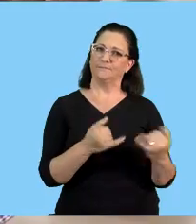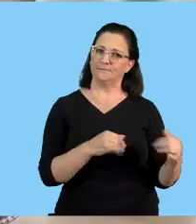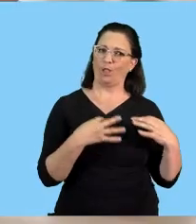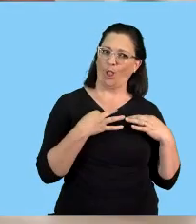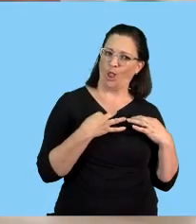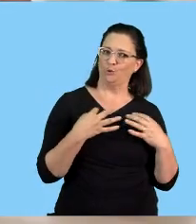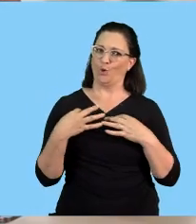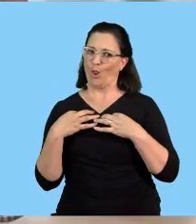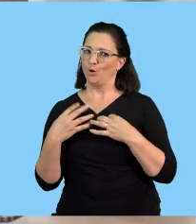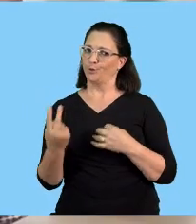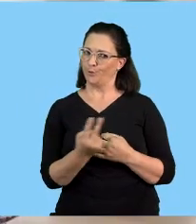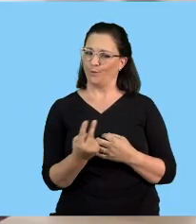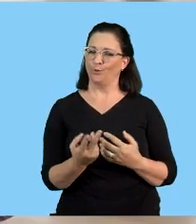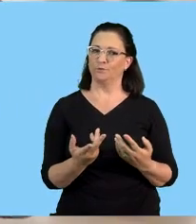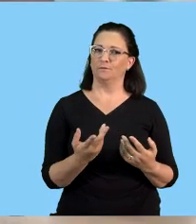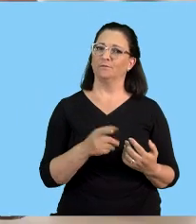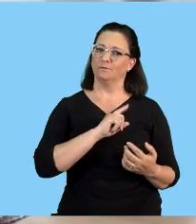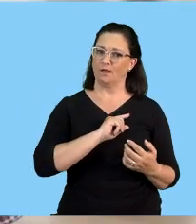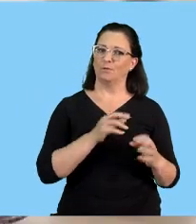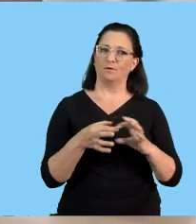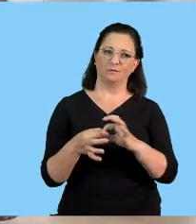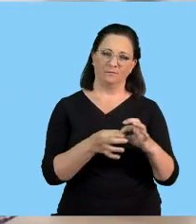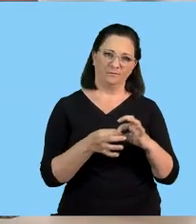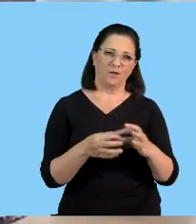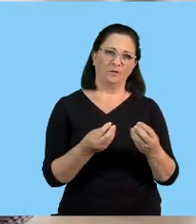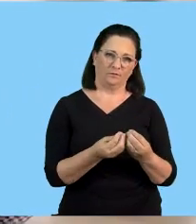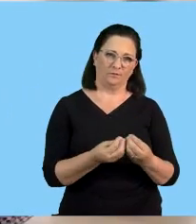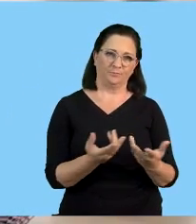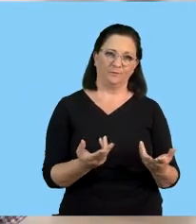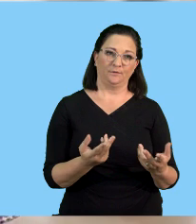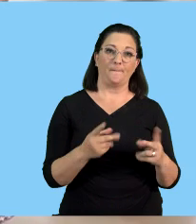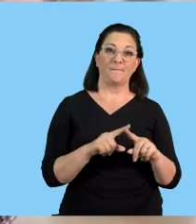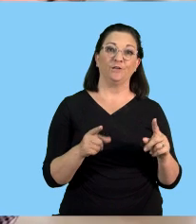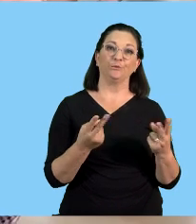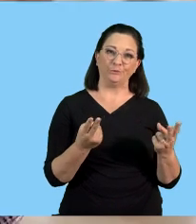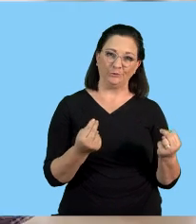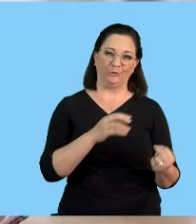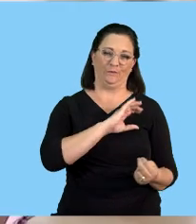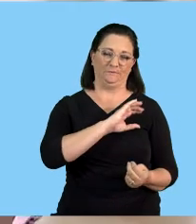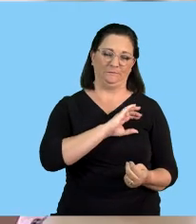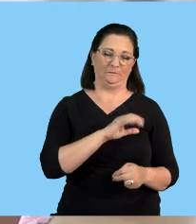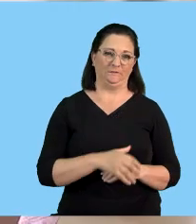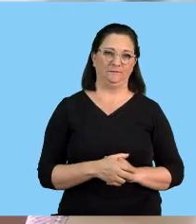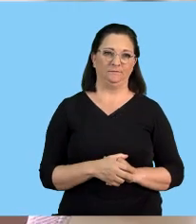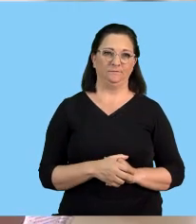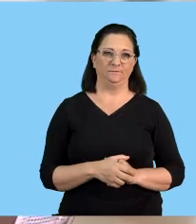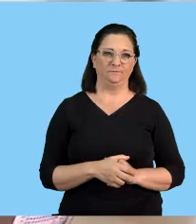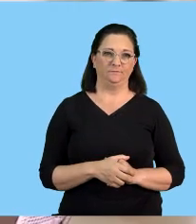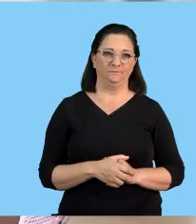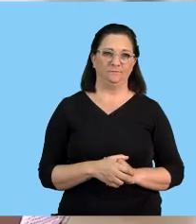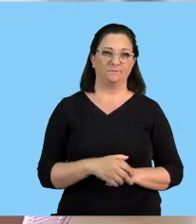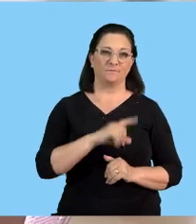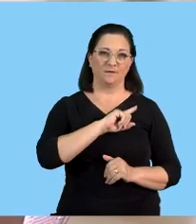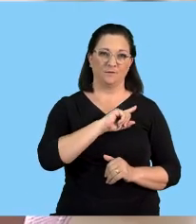related. Basically, it's clothes with clothes. So it's a related product to new customers. Right, so